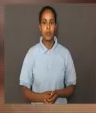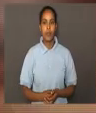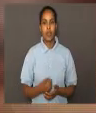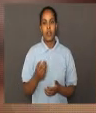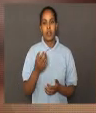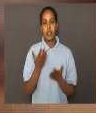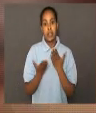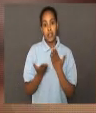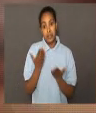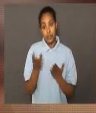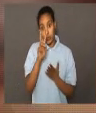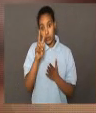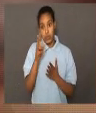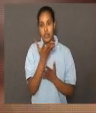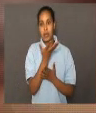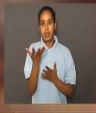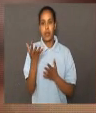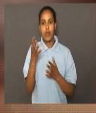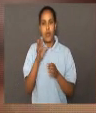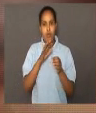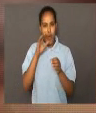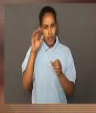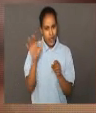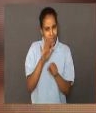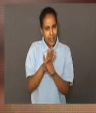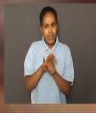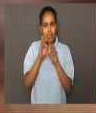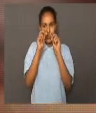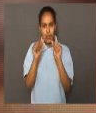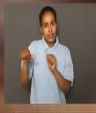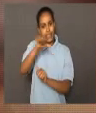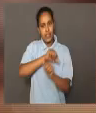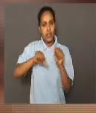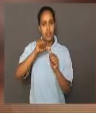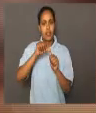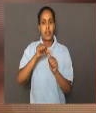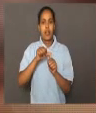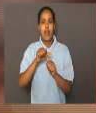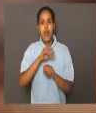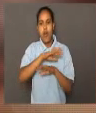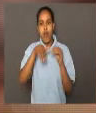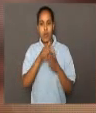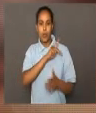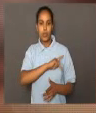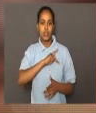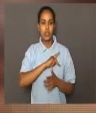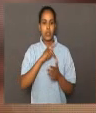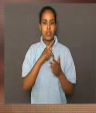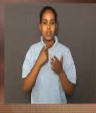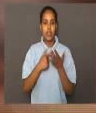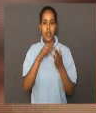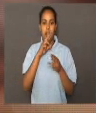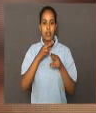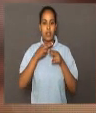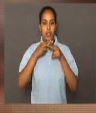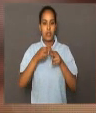If two substances are completely soluble in each other in all proportions, they are